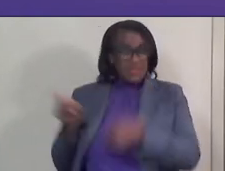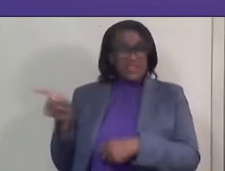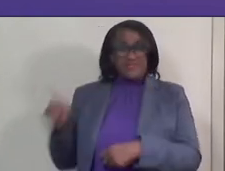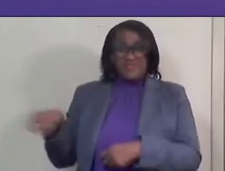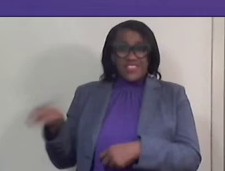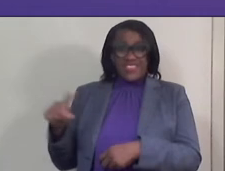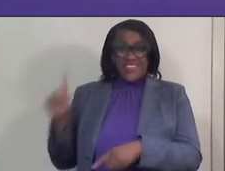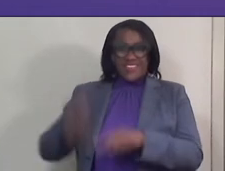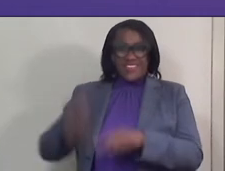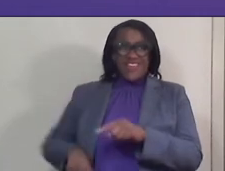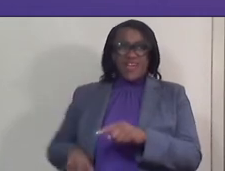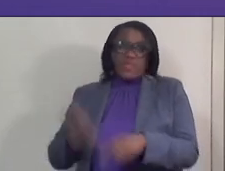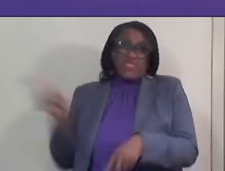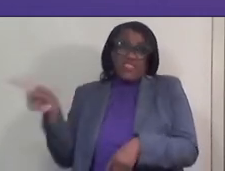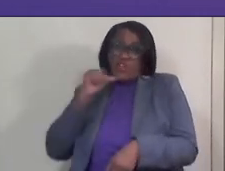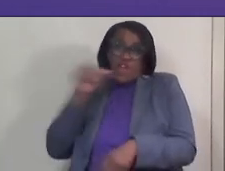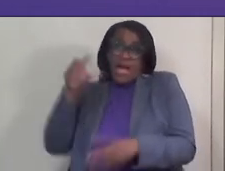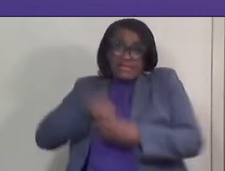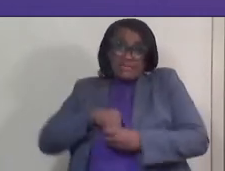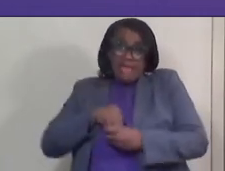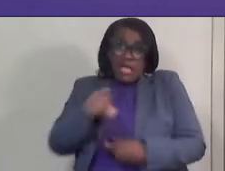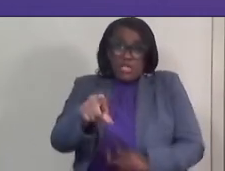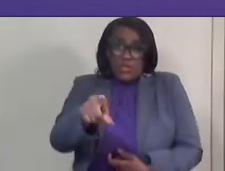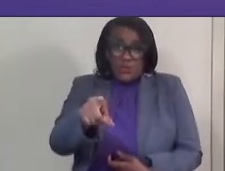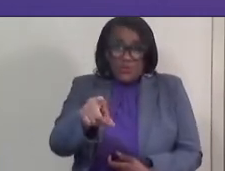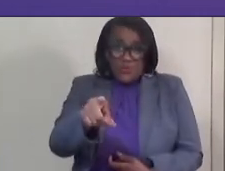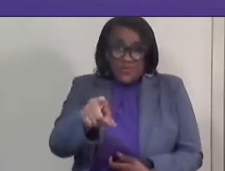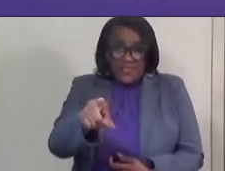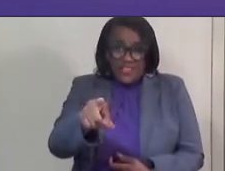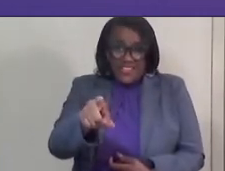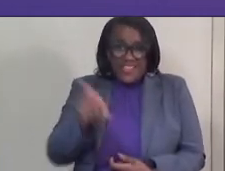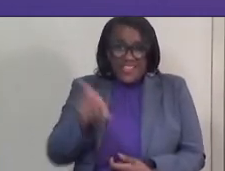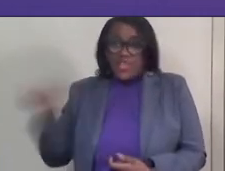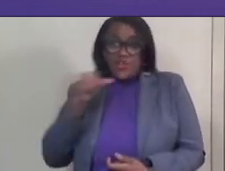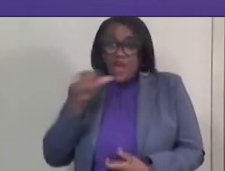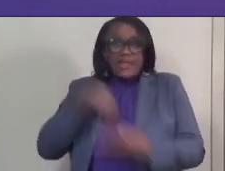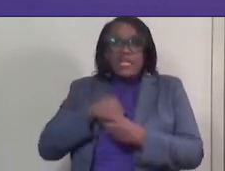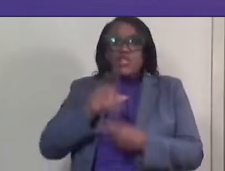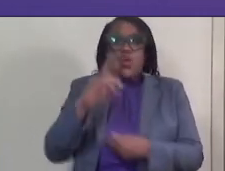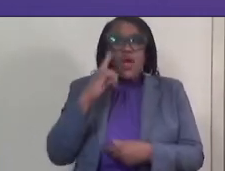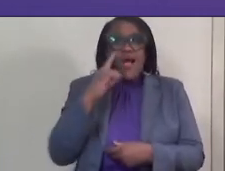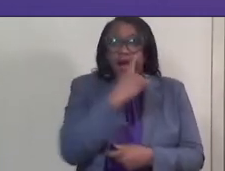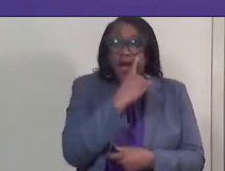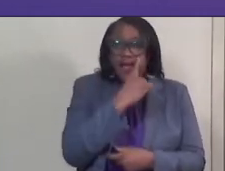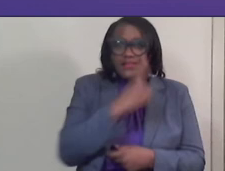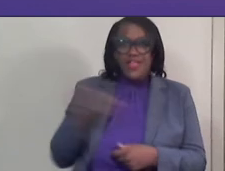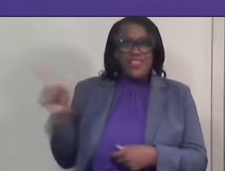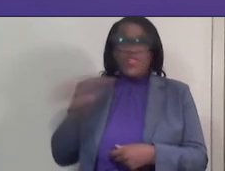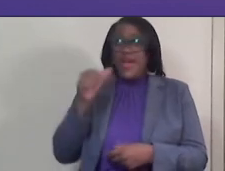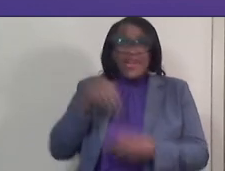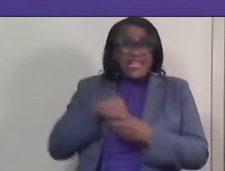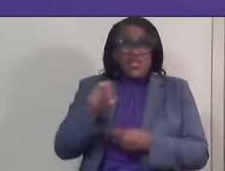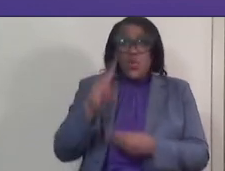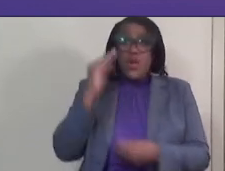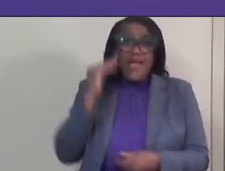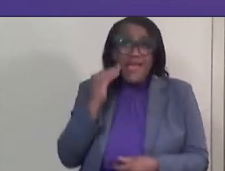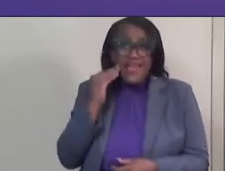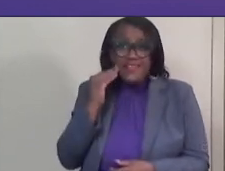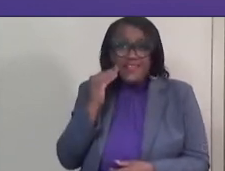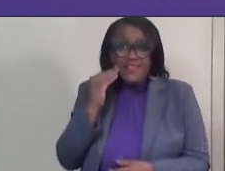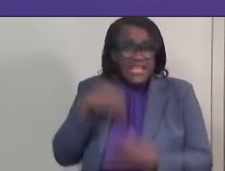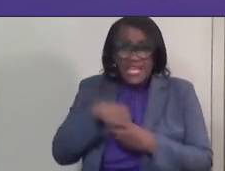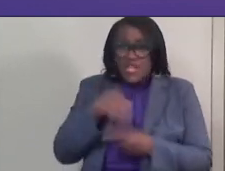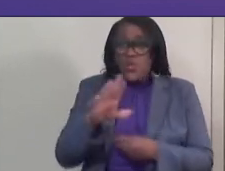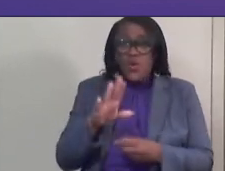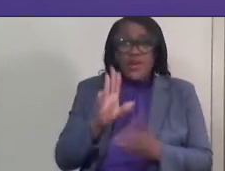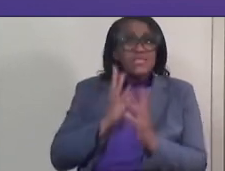They're not in you, right? So they're not in your eyes. They're not in your head. They're not in your experiences. They're not in your life.